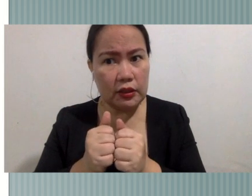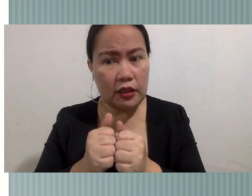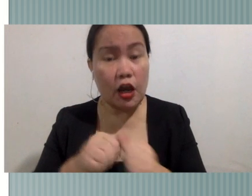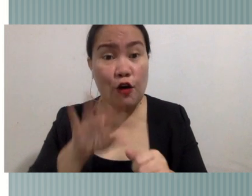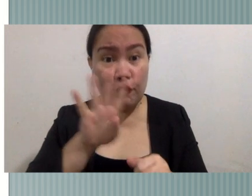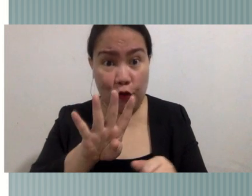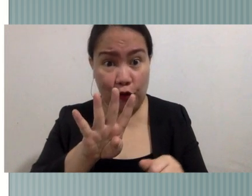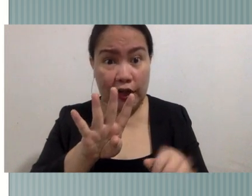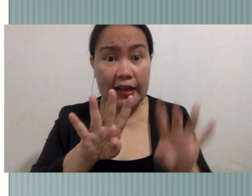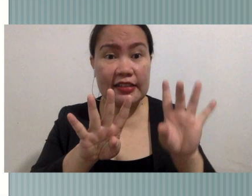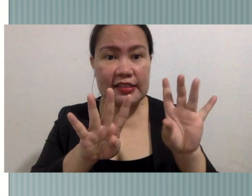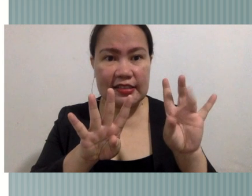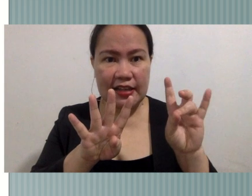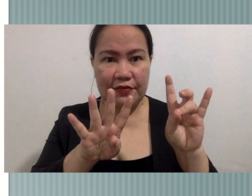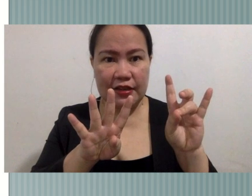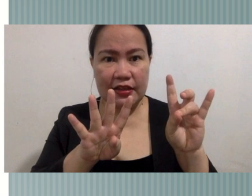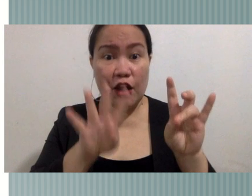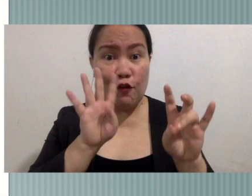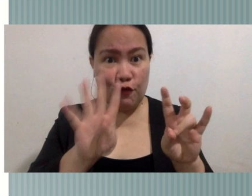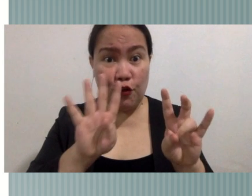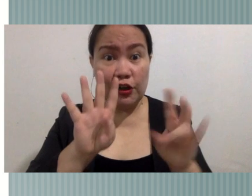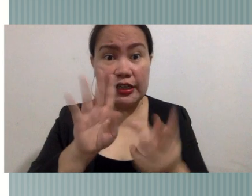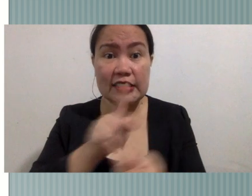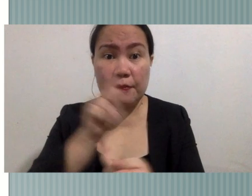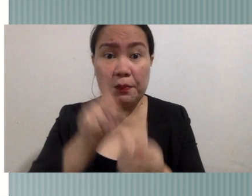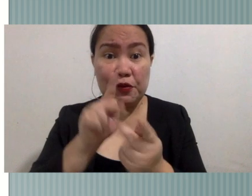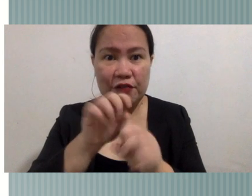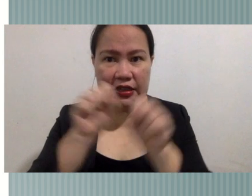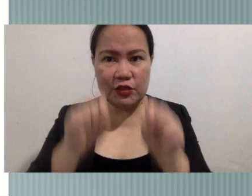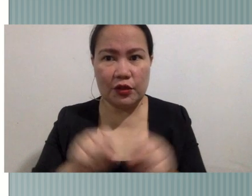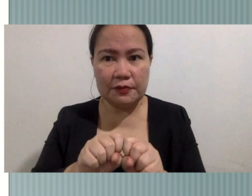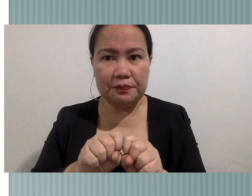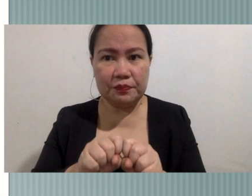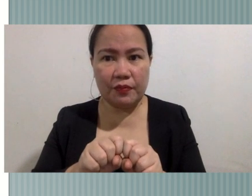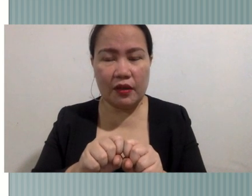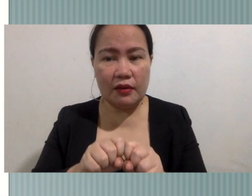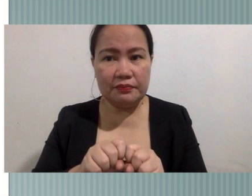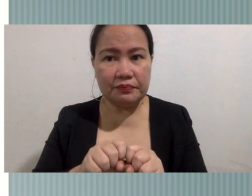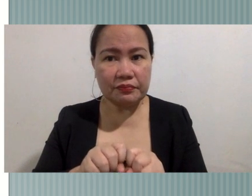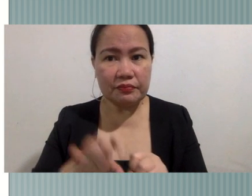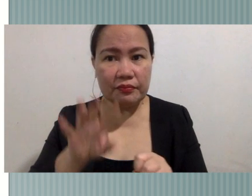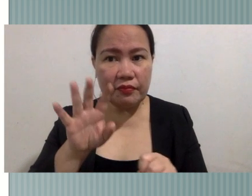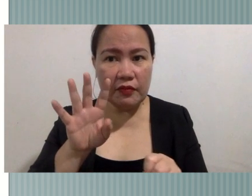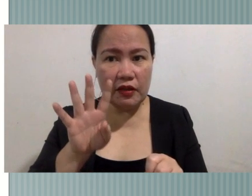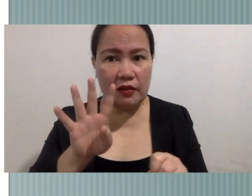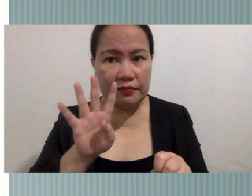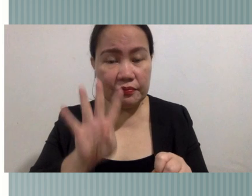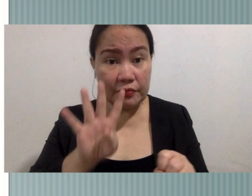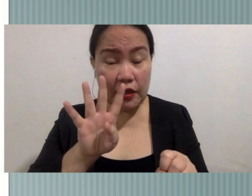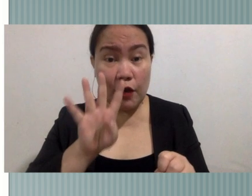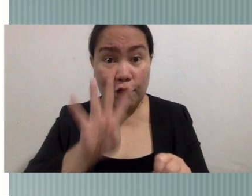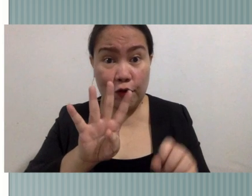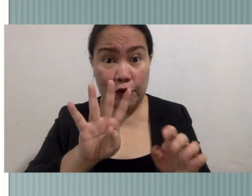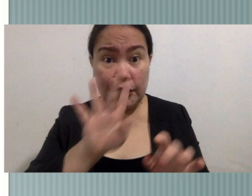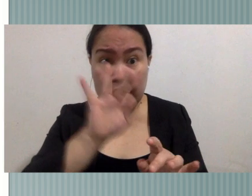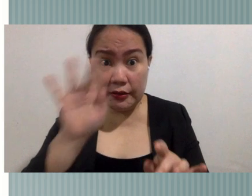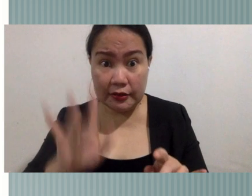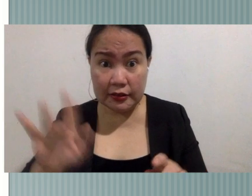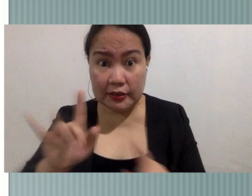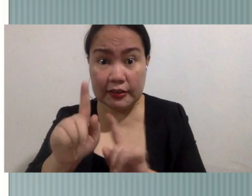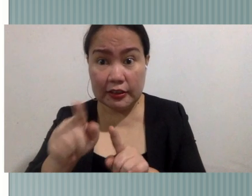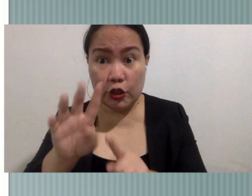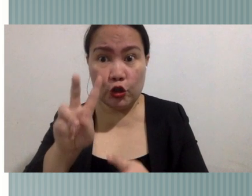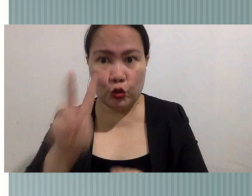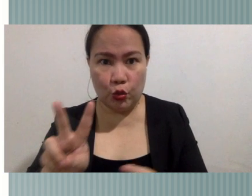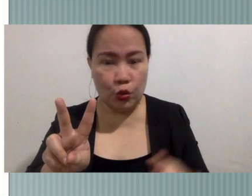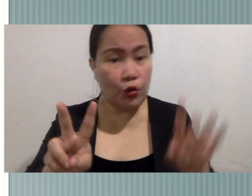is 4 and 7. So, therefore, the square root of 4 times 7, it will become 2